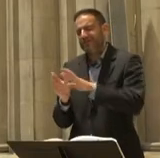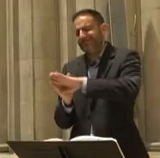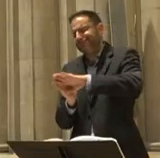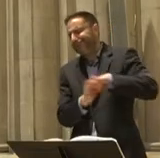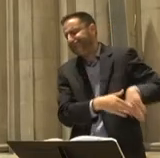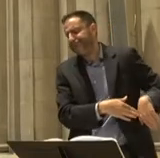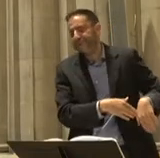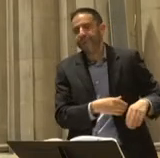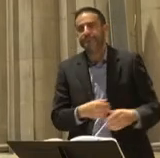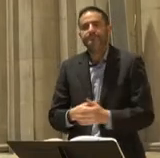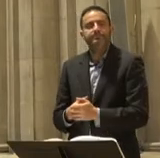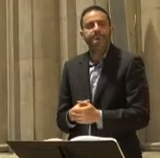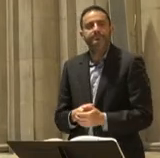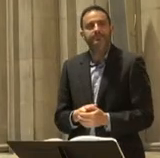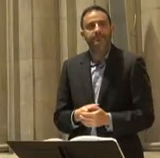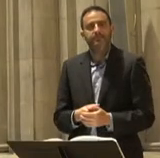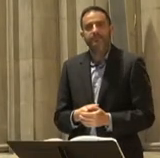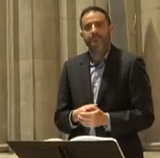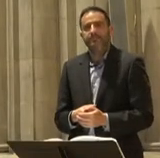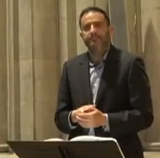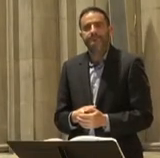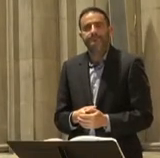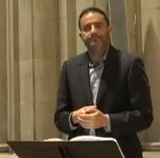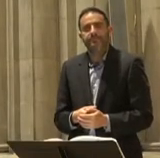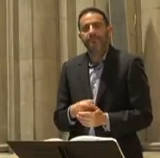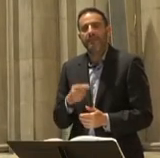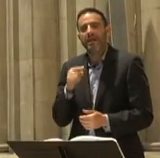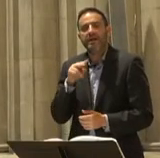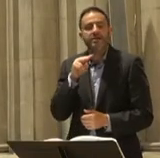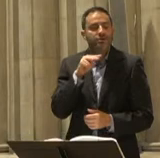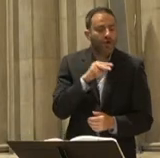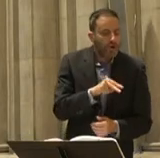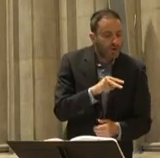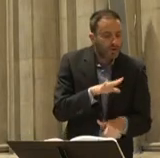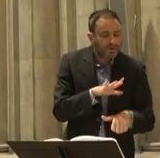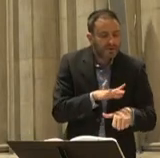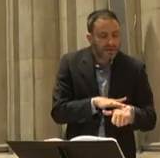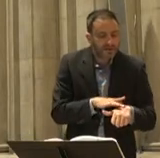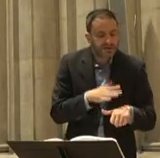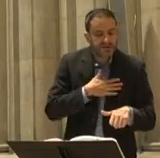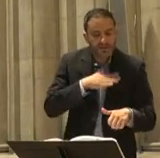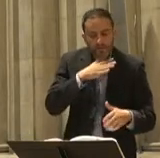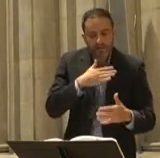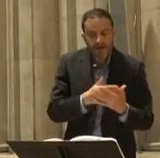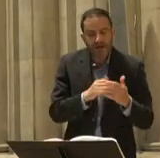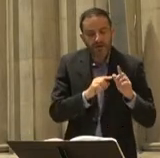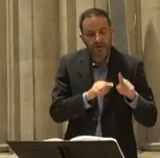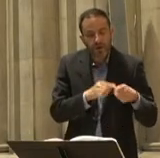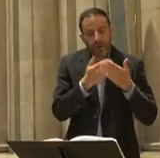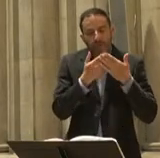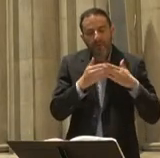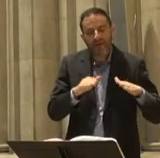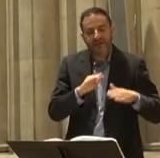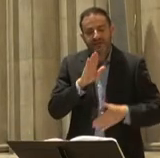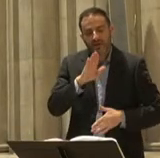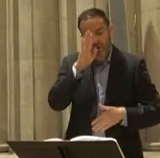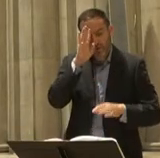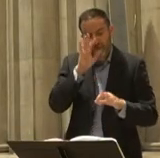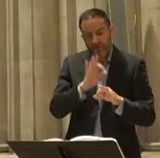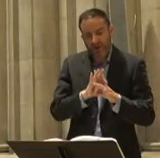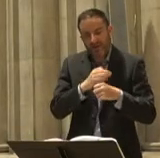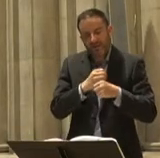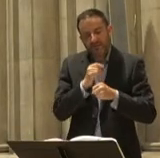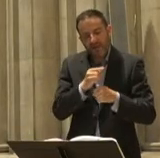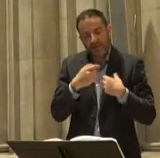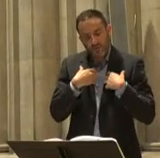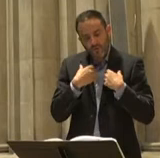winds, and in seeing who touched him, he said, "My daughter, go in peace. Your faith has made